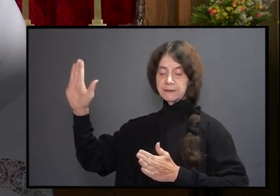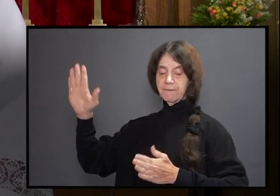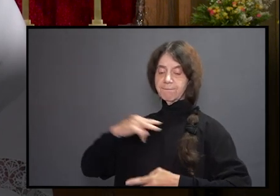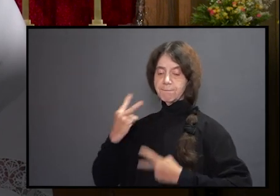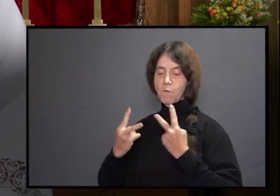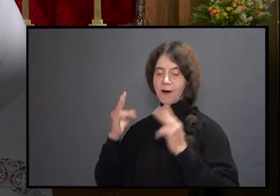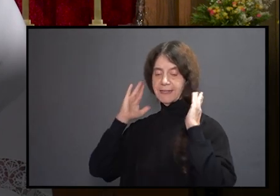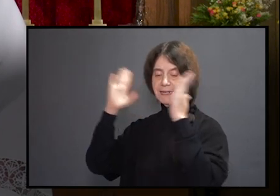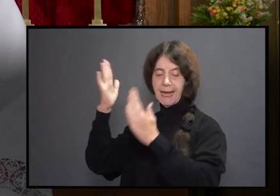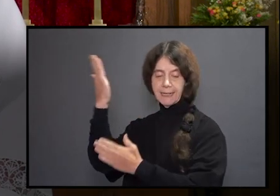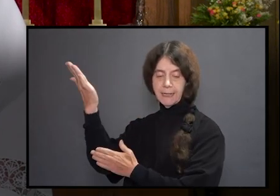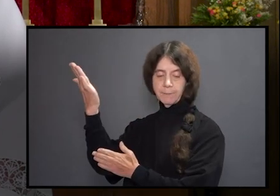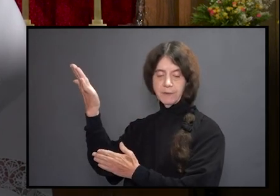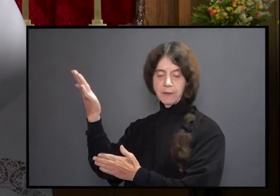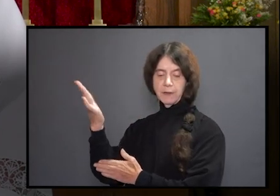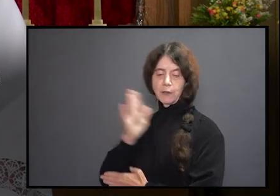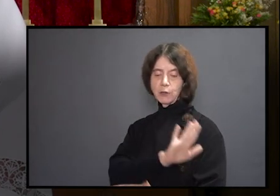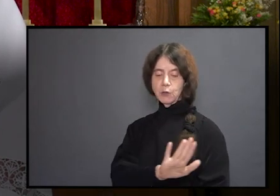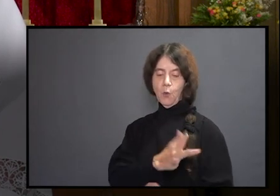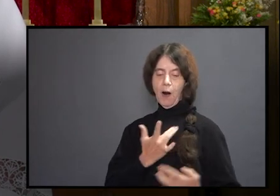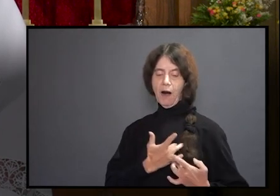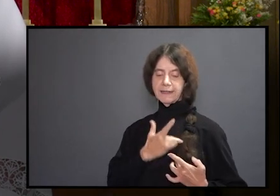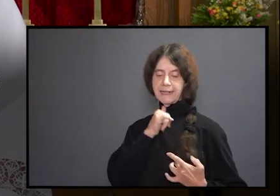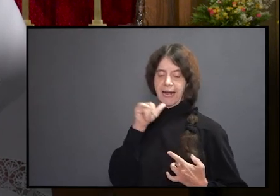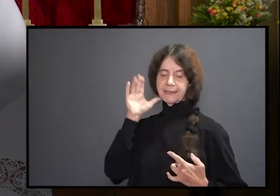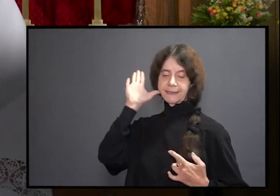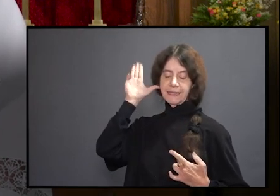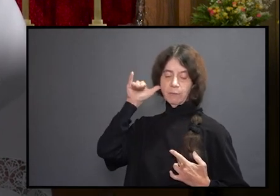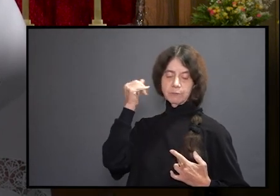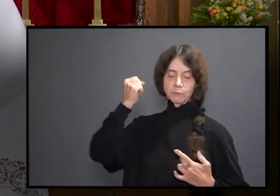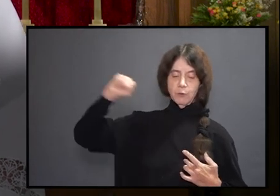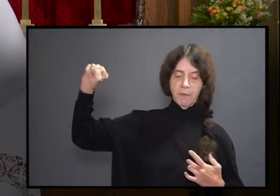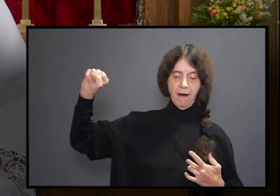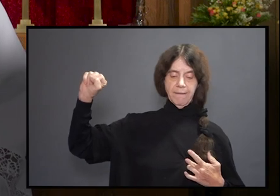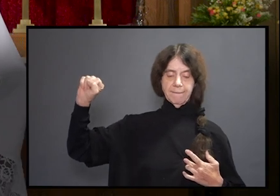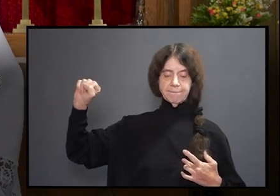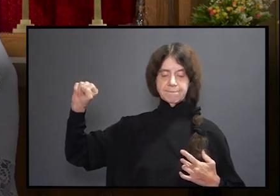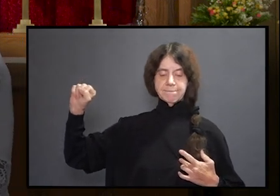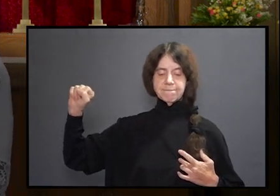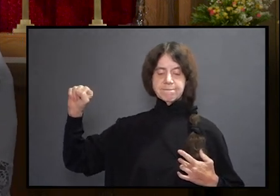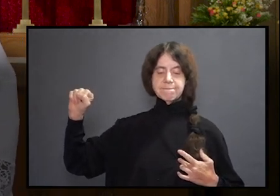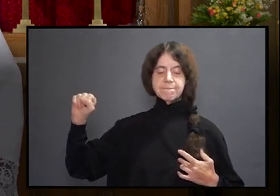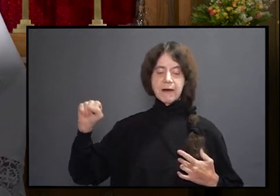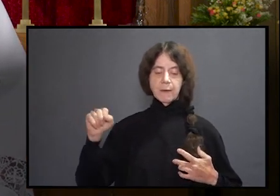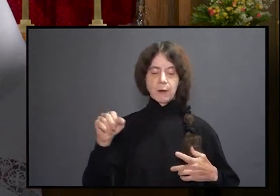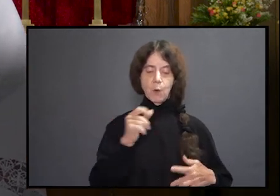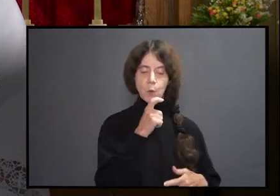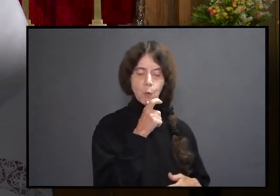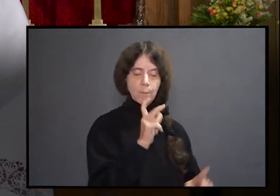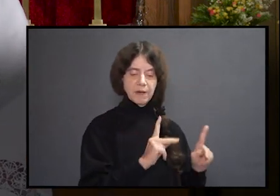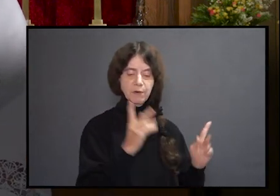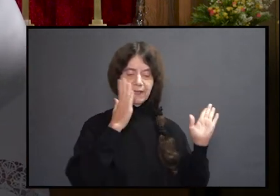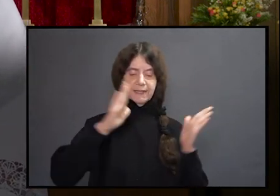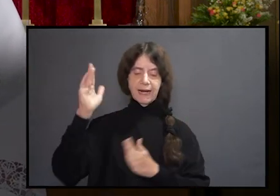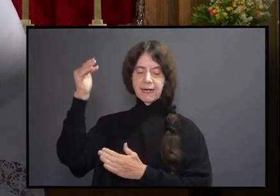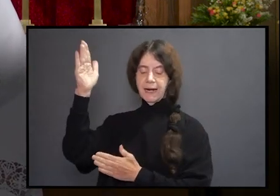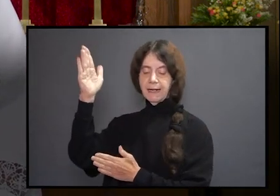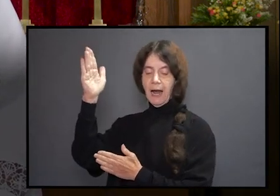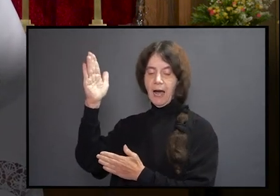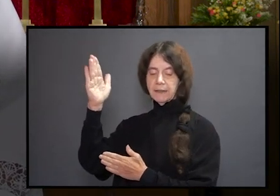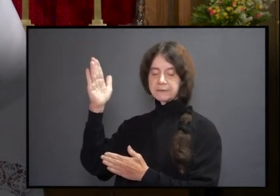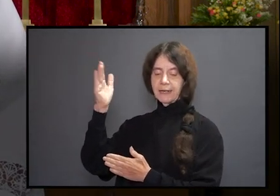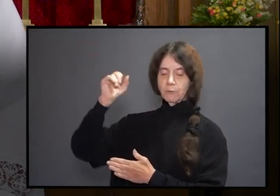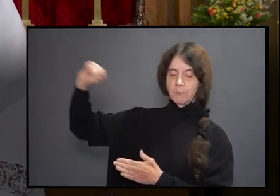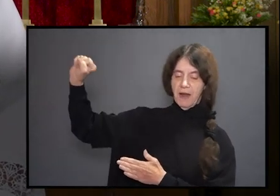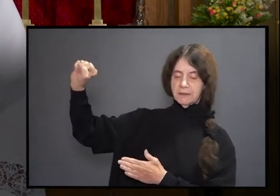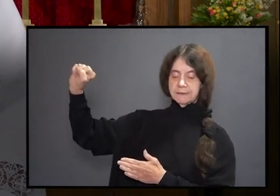do not harden your hearts as in the rebellion. For who were those who heard and yet rebelled? Was it